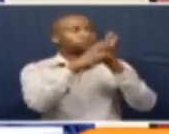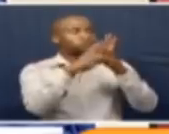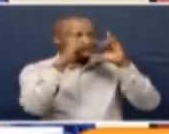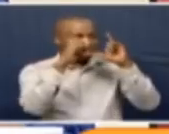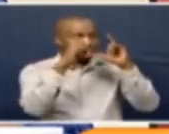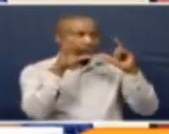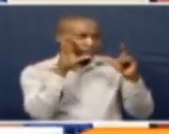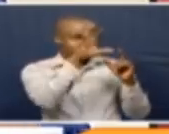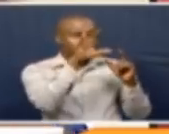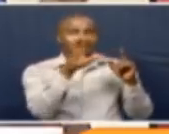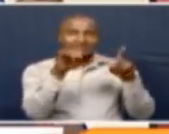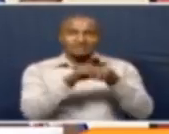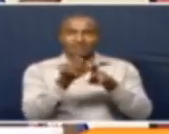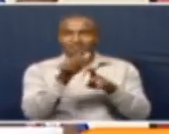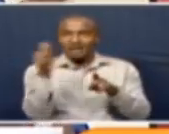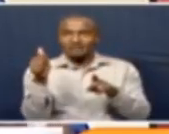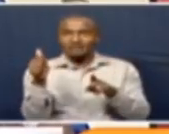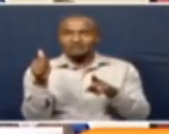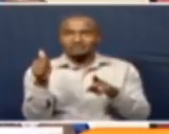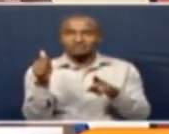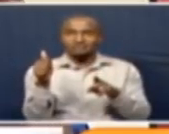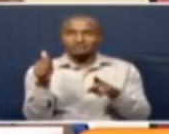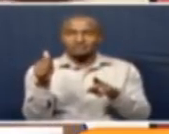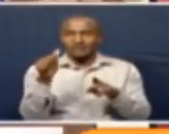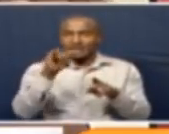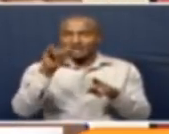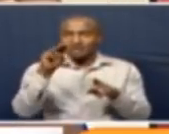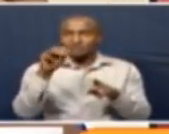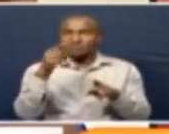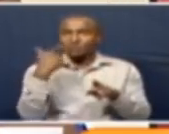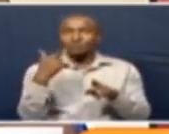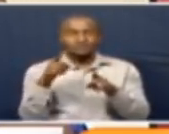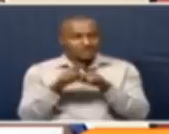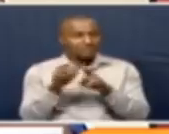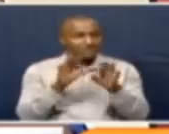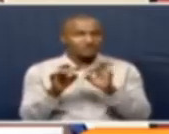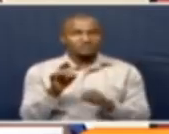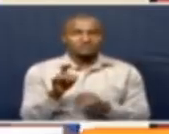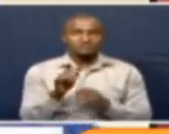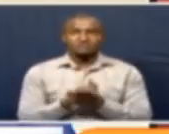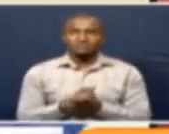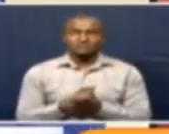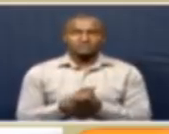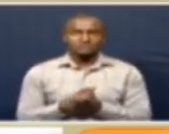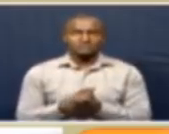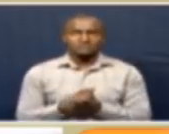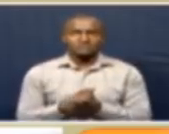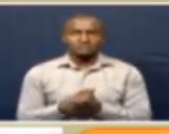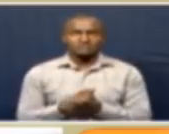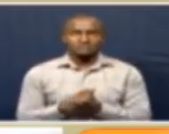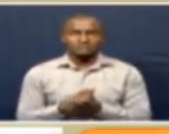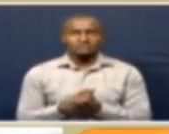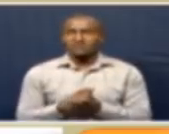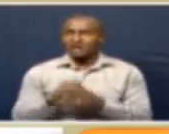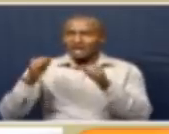same as, say, a Juma, for instance, who's also a high fashion model? Well, I actually